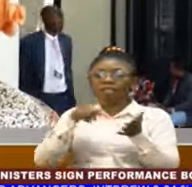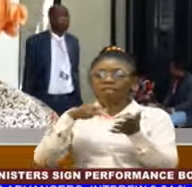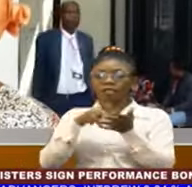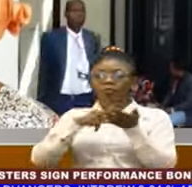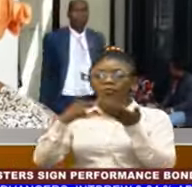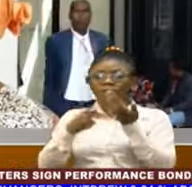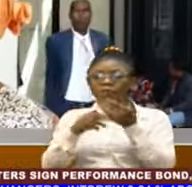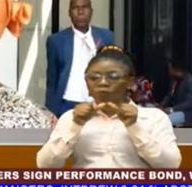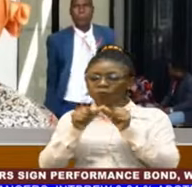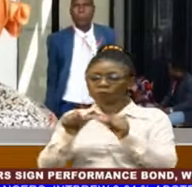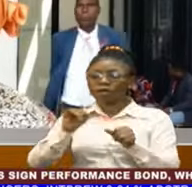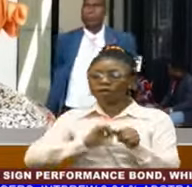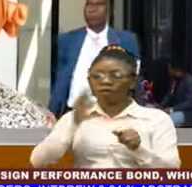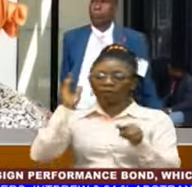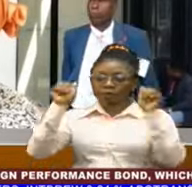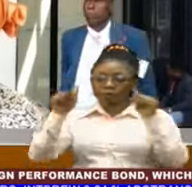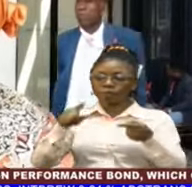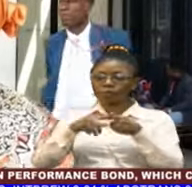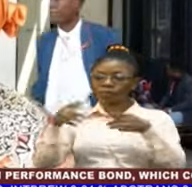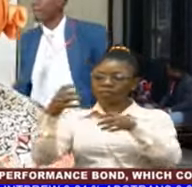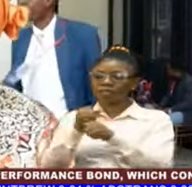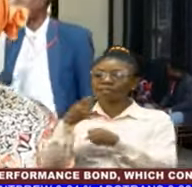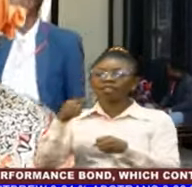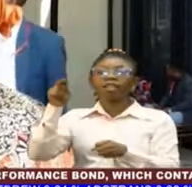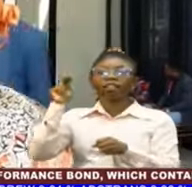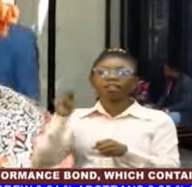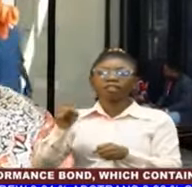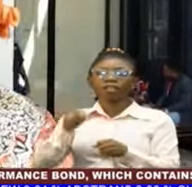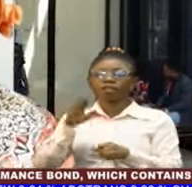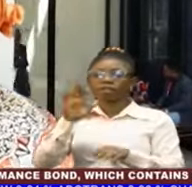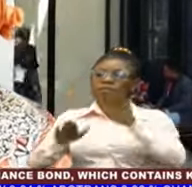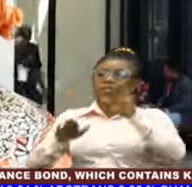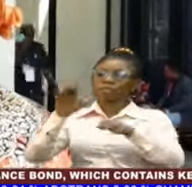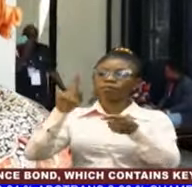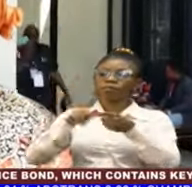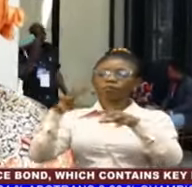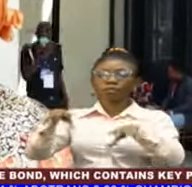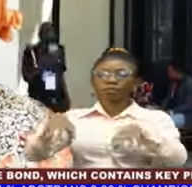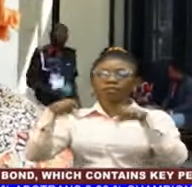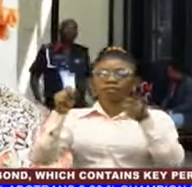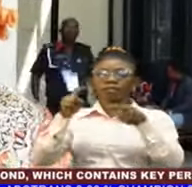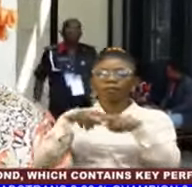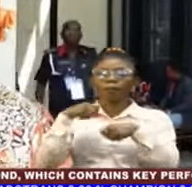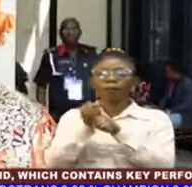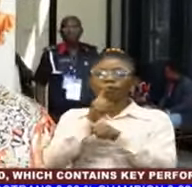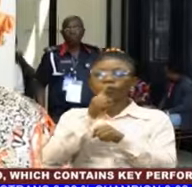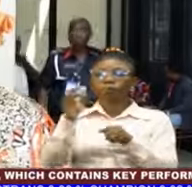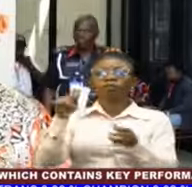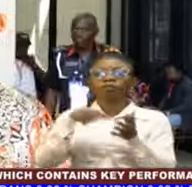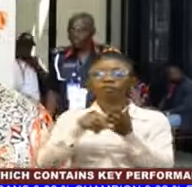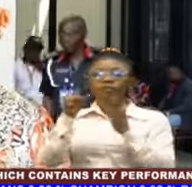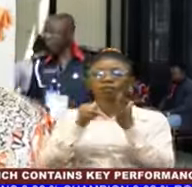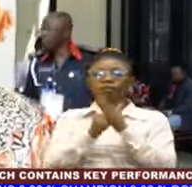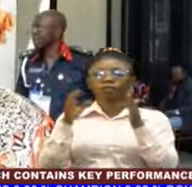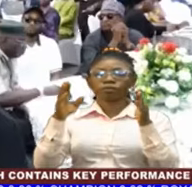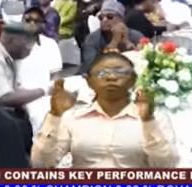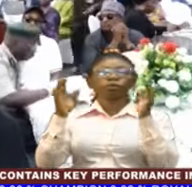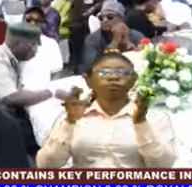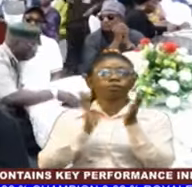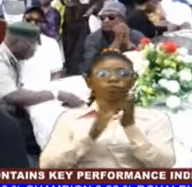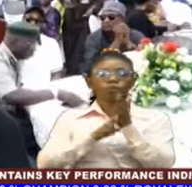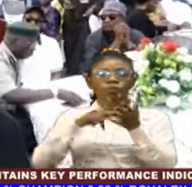continues, I will be able to get the necessary steps to take to ensure that this Safe School project reaches Taraba.